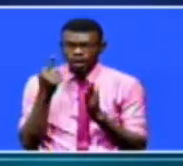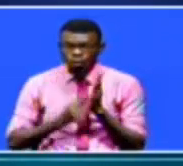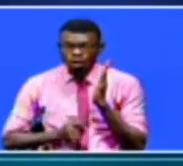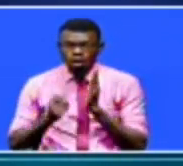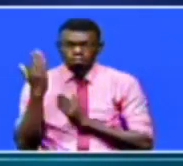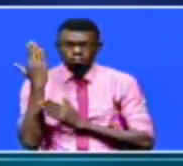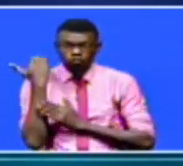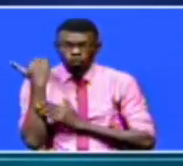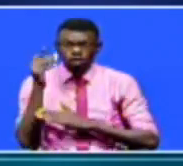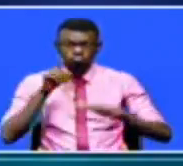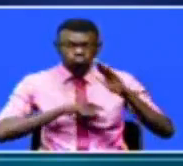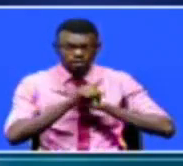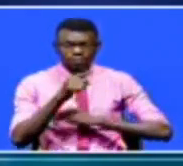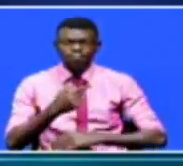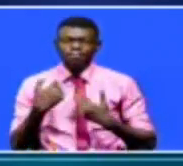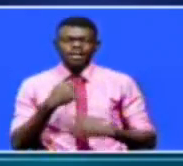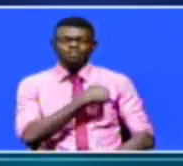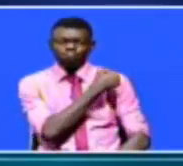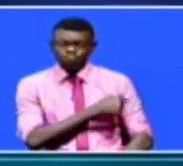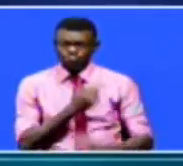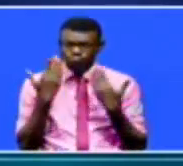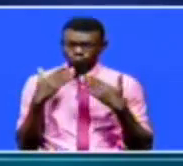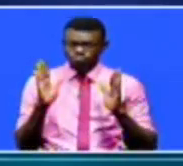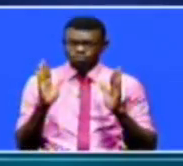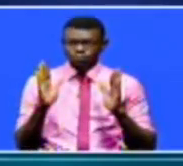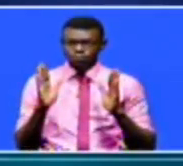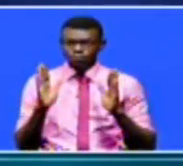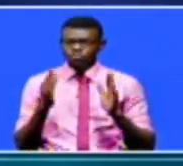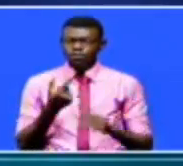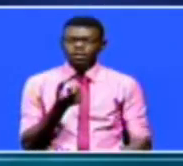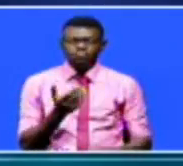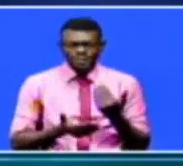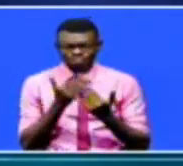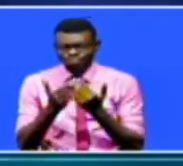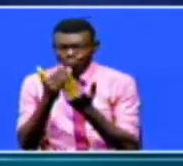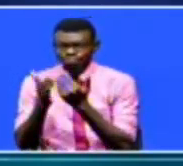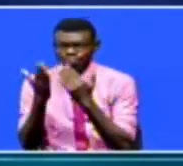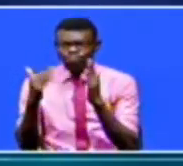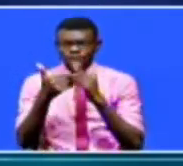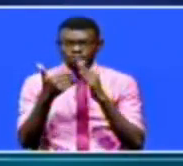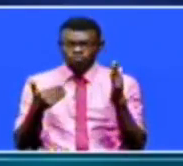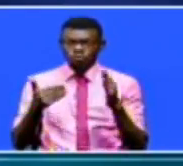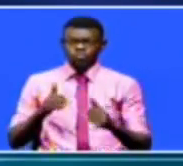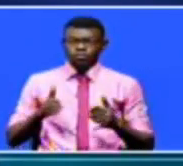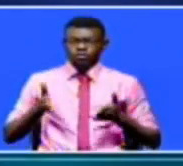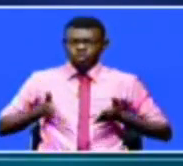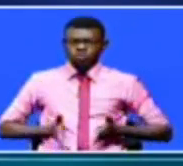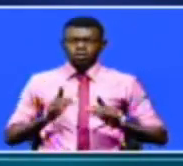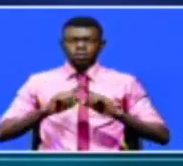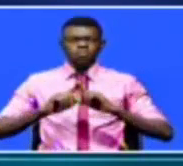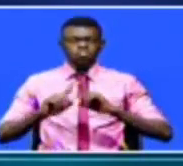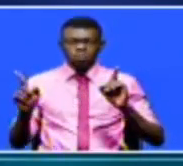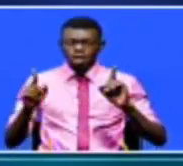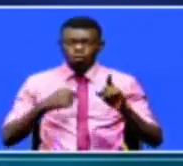to facilities, health facilities, yes, to receive their antenatal care, but they were barred from